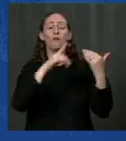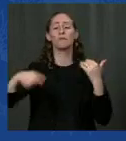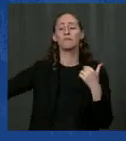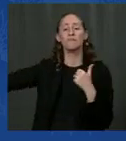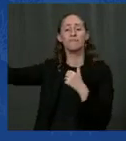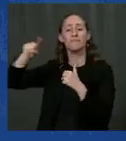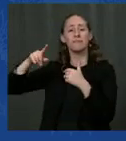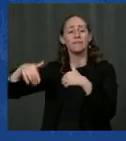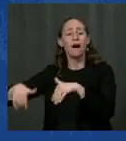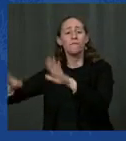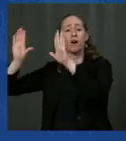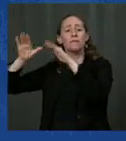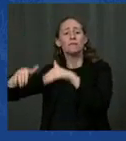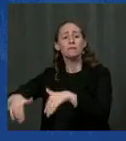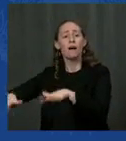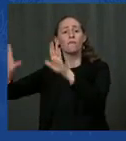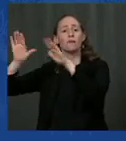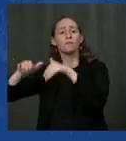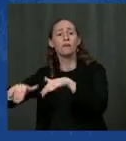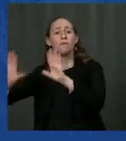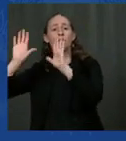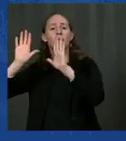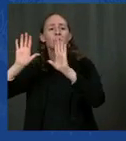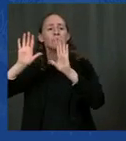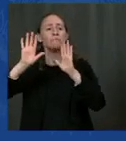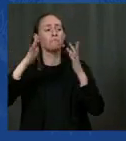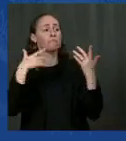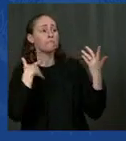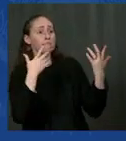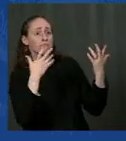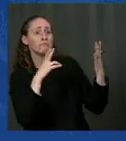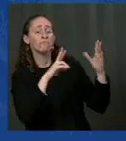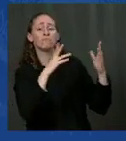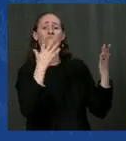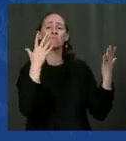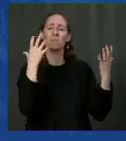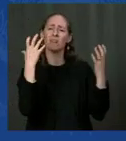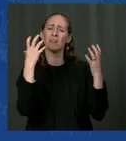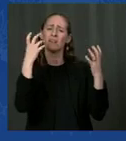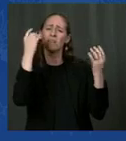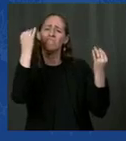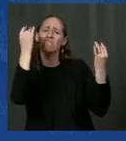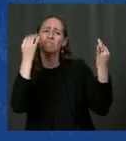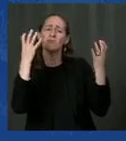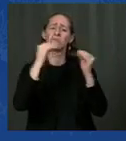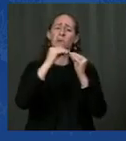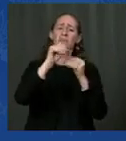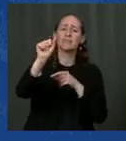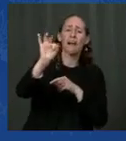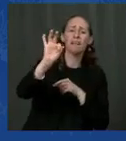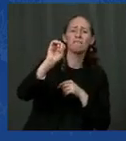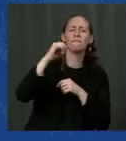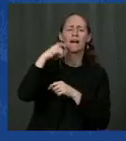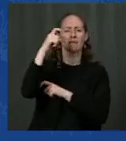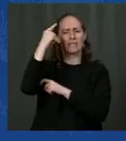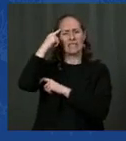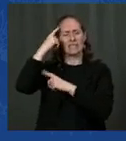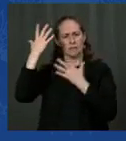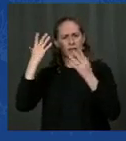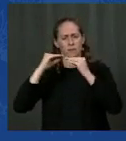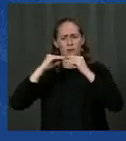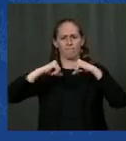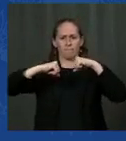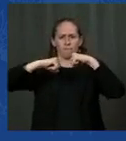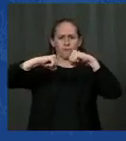past, to a future that's safer, to a future that's more secure, to a future that honors those who